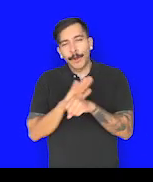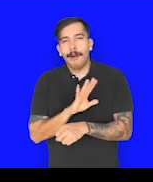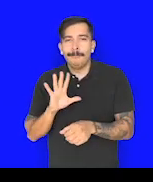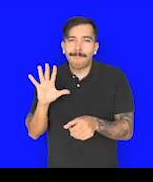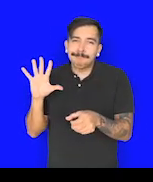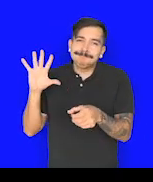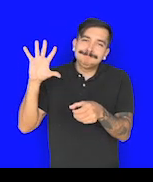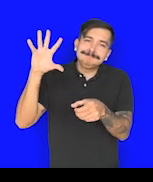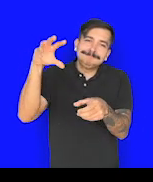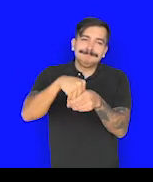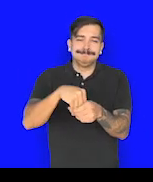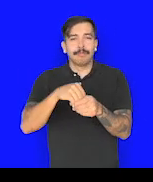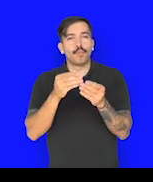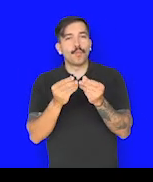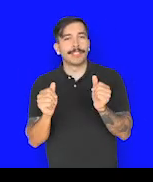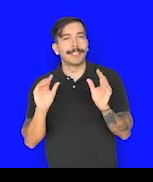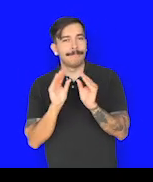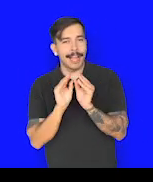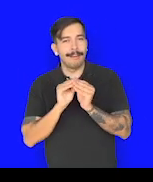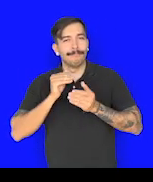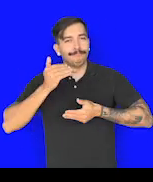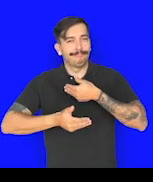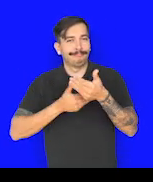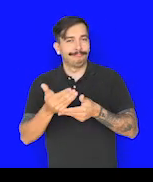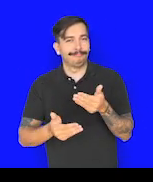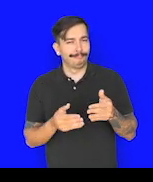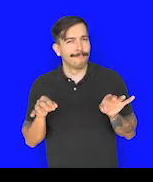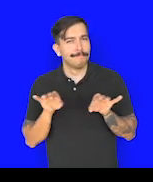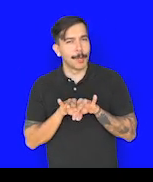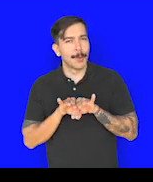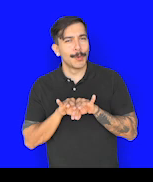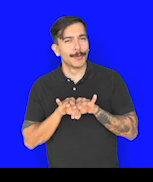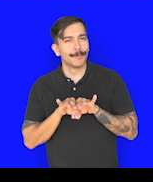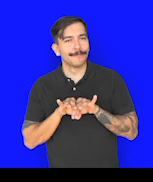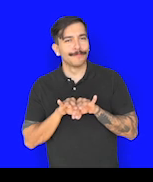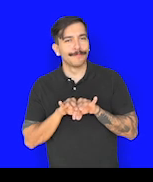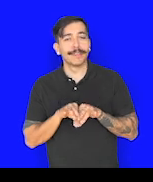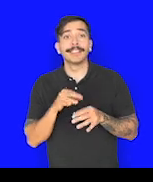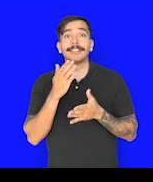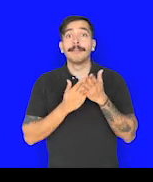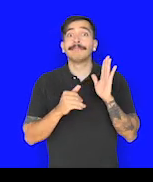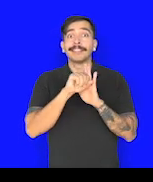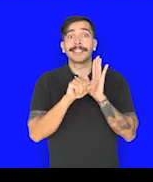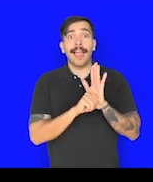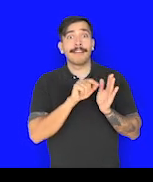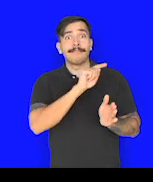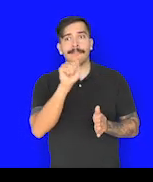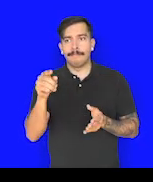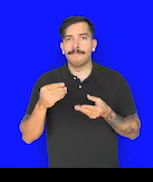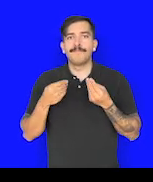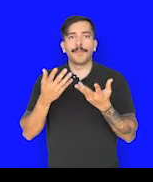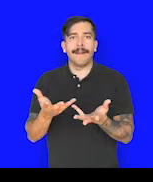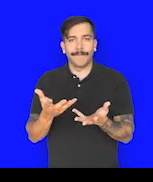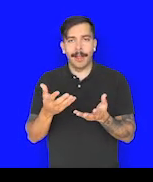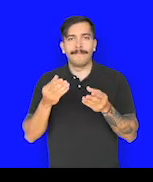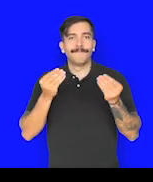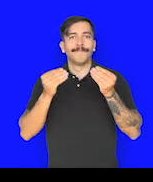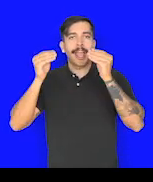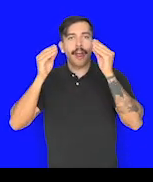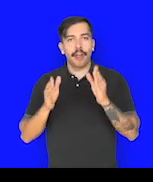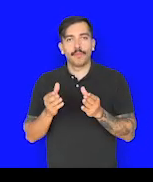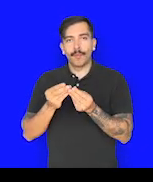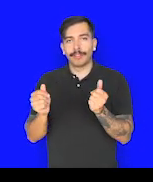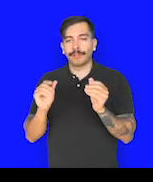fully participate in the resolution meeting and process. Some states may provide facilitators for